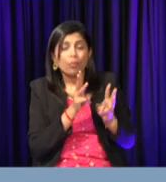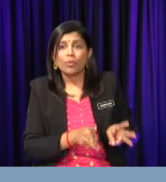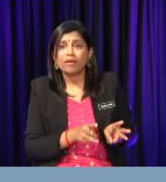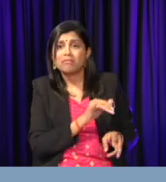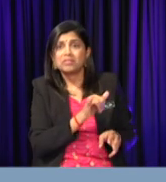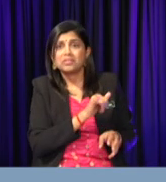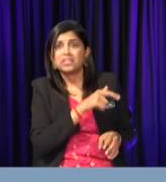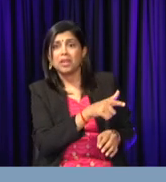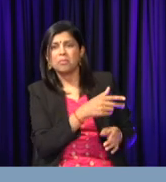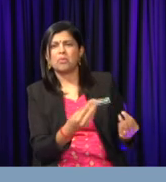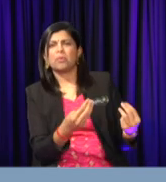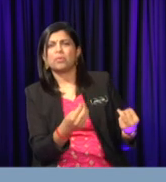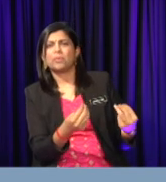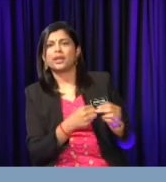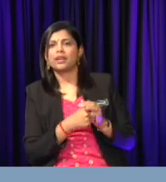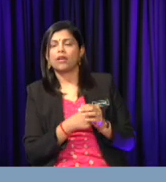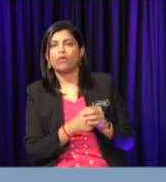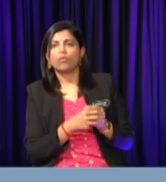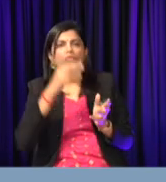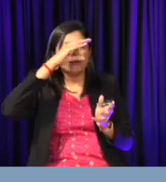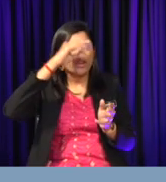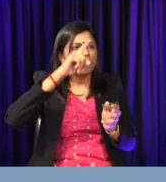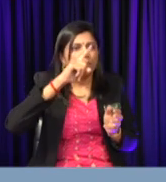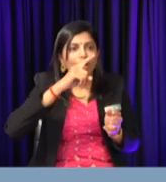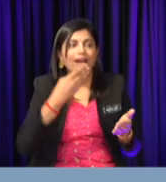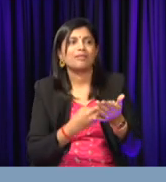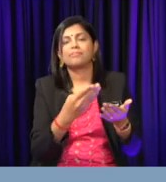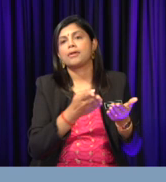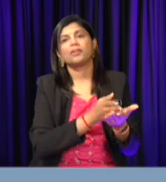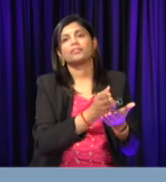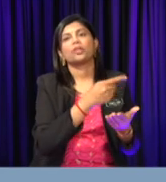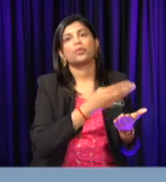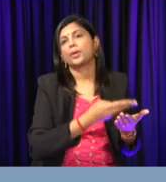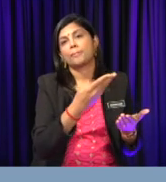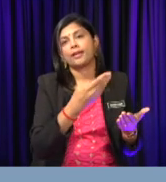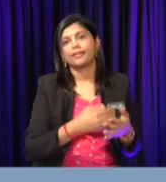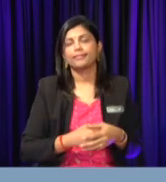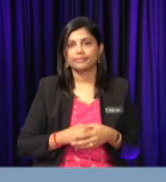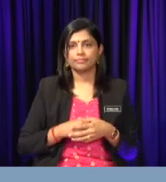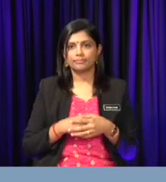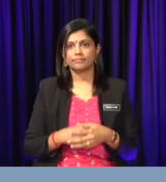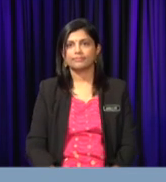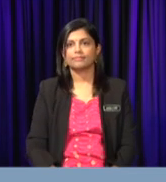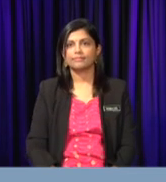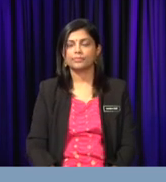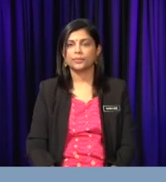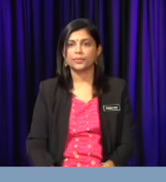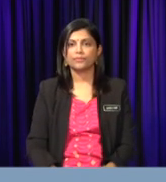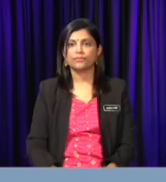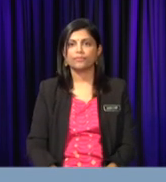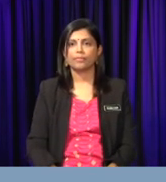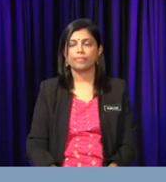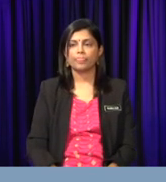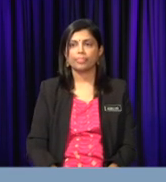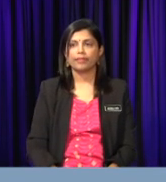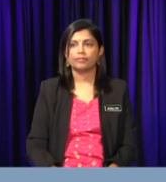too. So you feel that. I think this is why it is affecting our behavior. Okay, thank you very much,